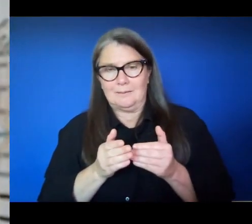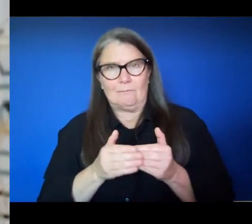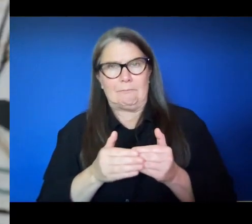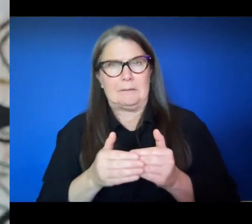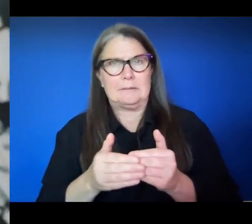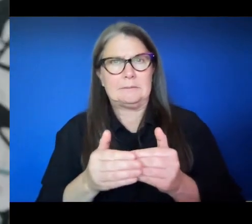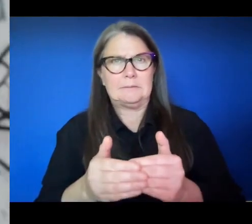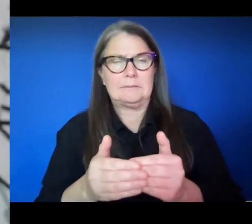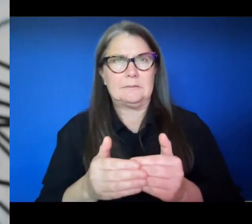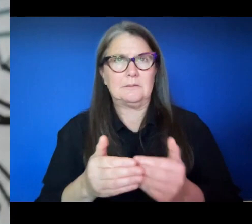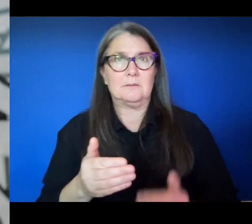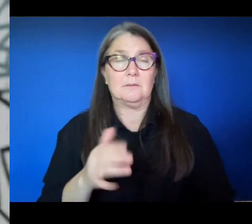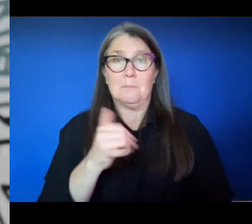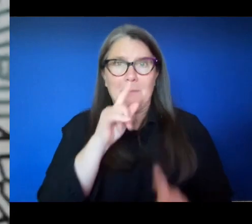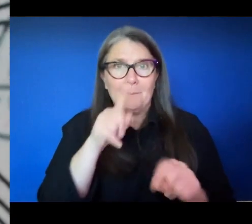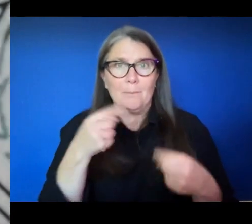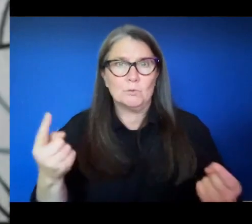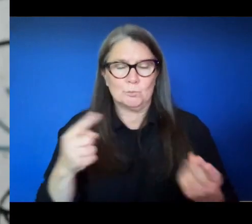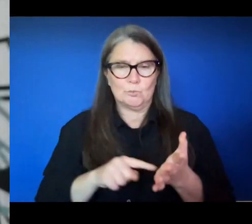do it. I